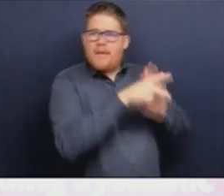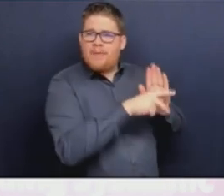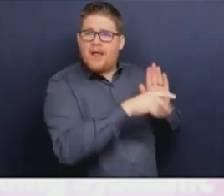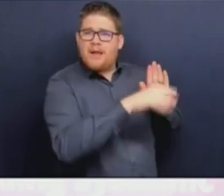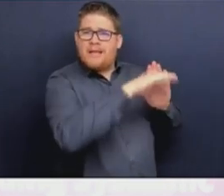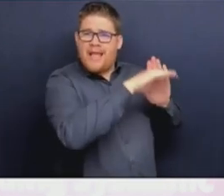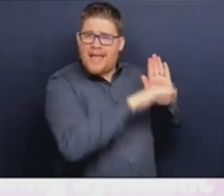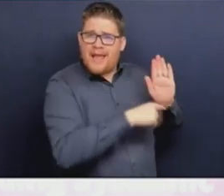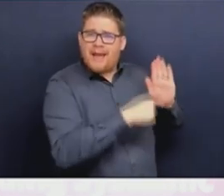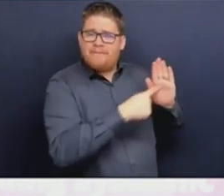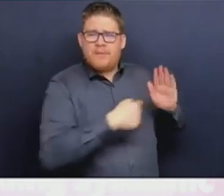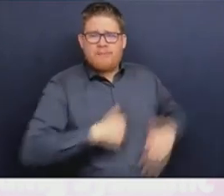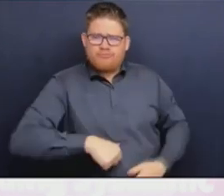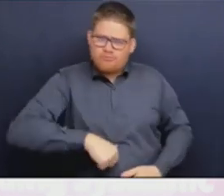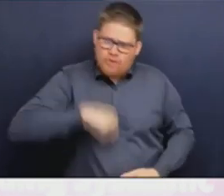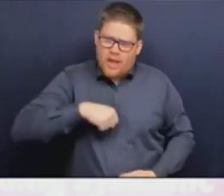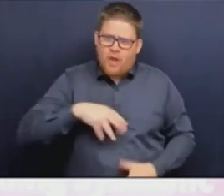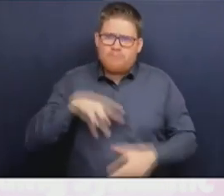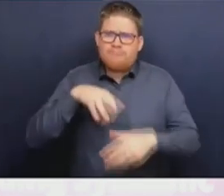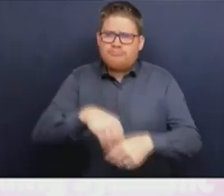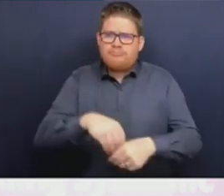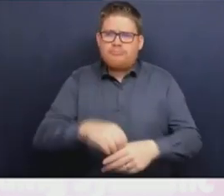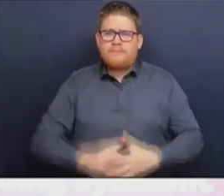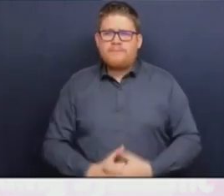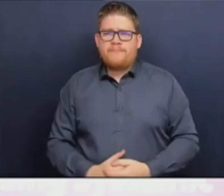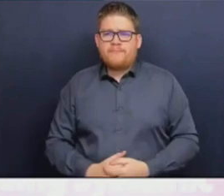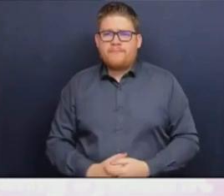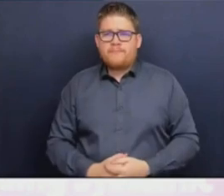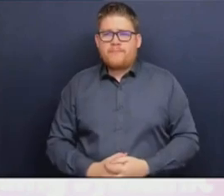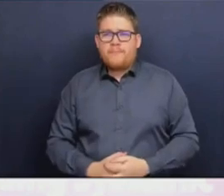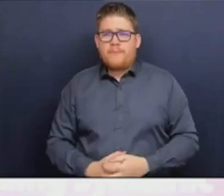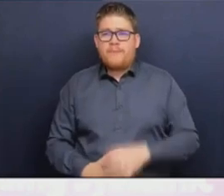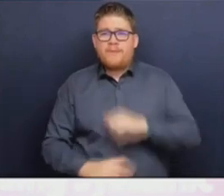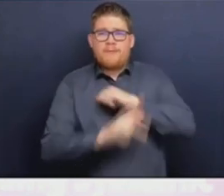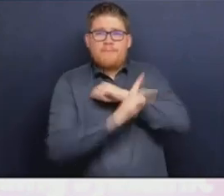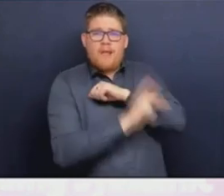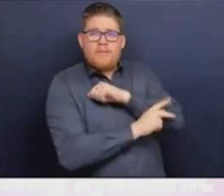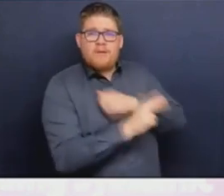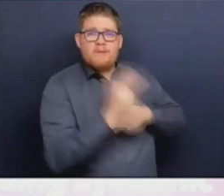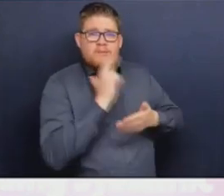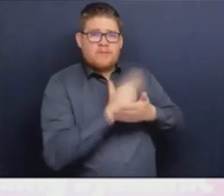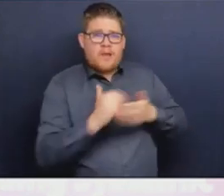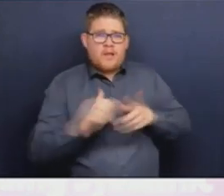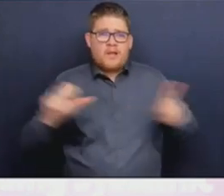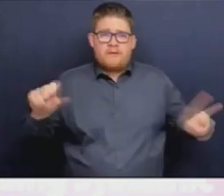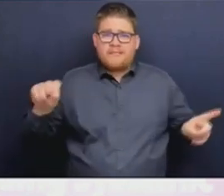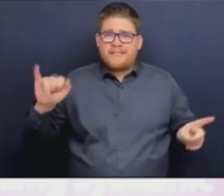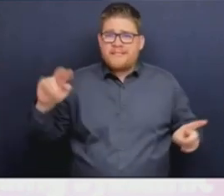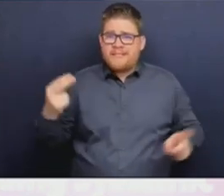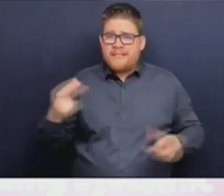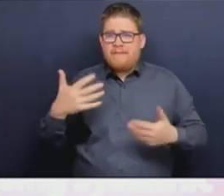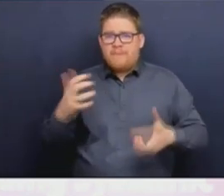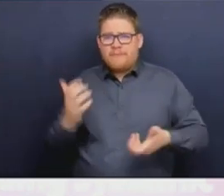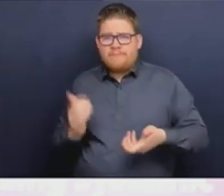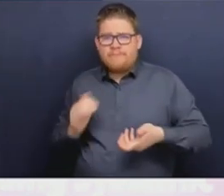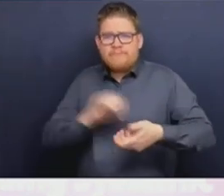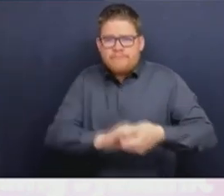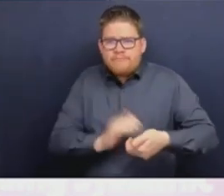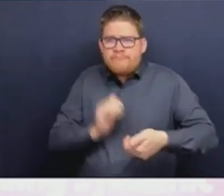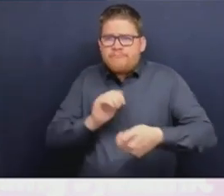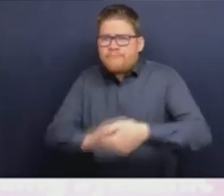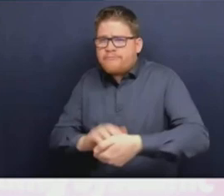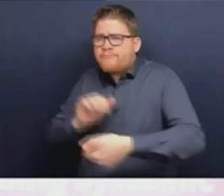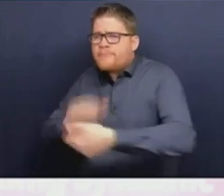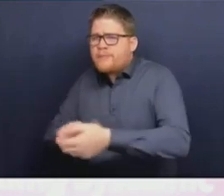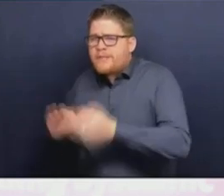into the community and said, how do we create legislation that will work for you? As Dr. Francis said, for too long,